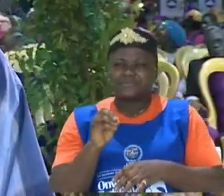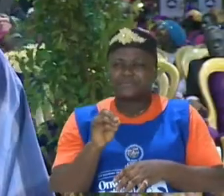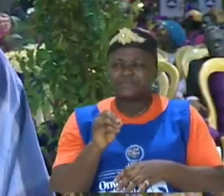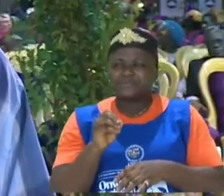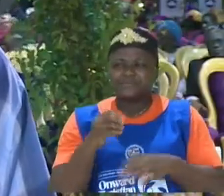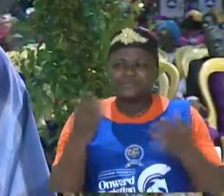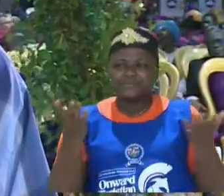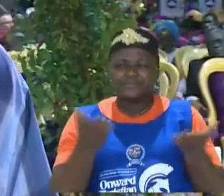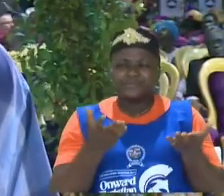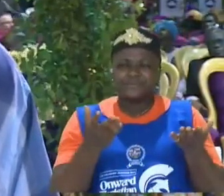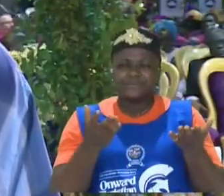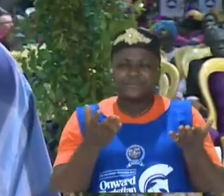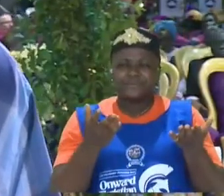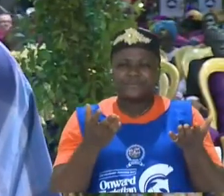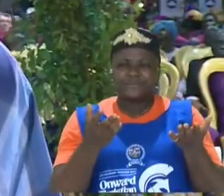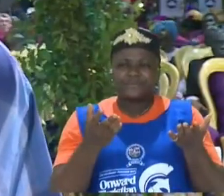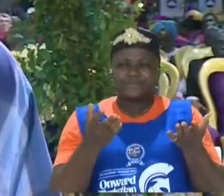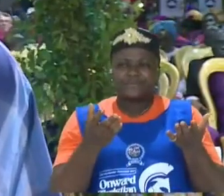a.m.,